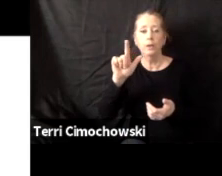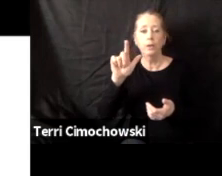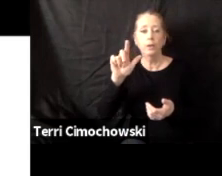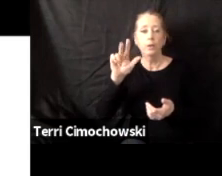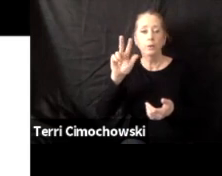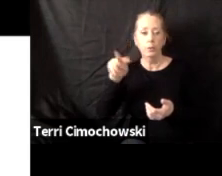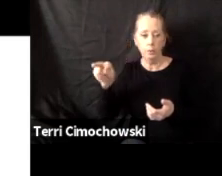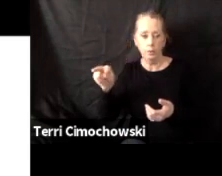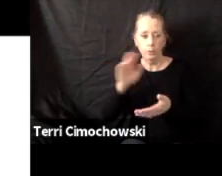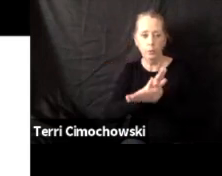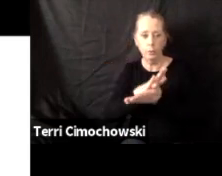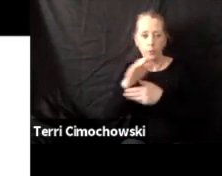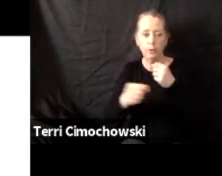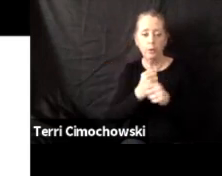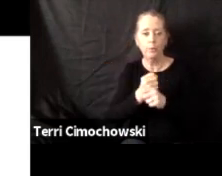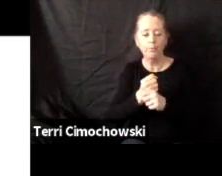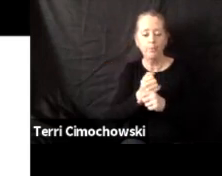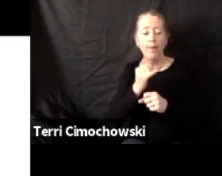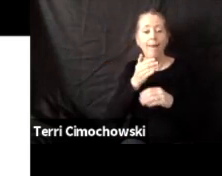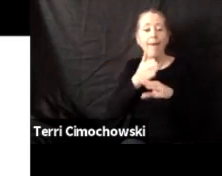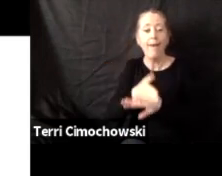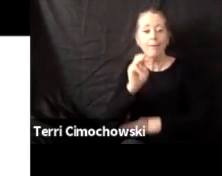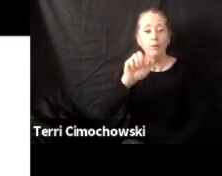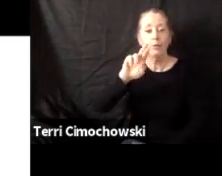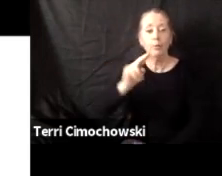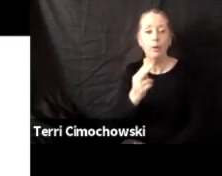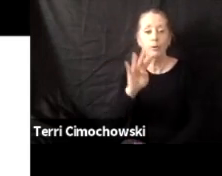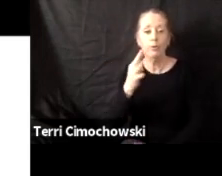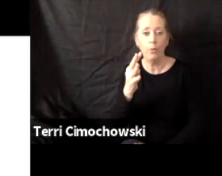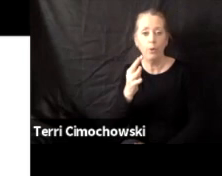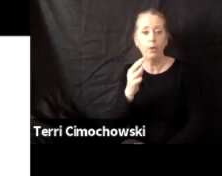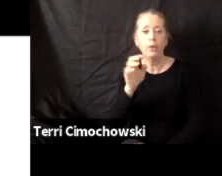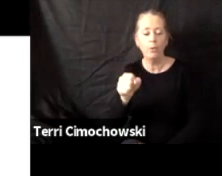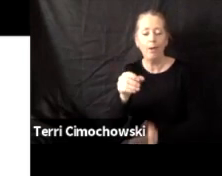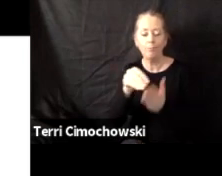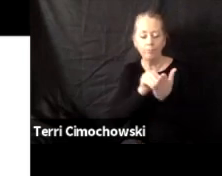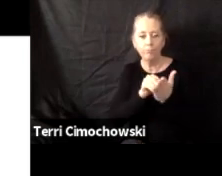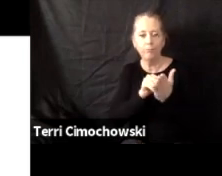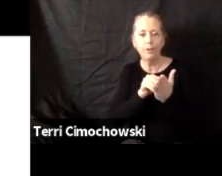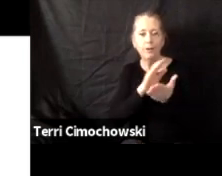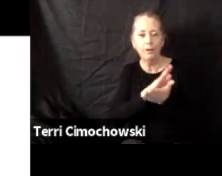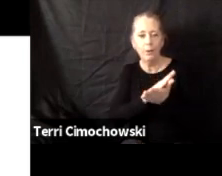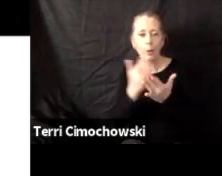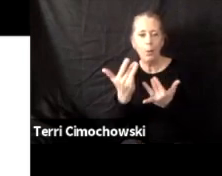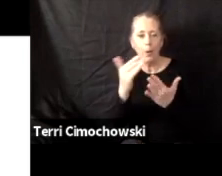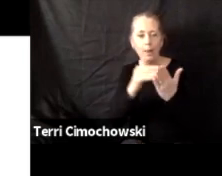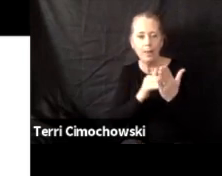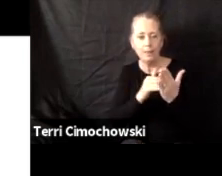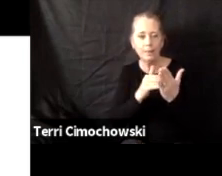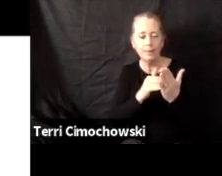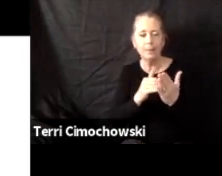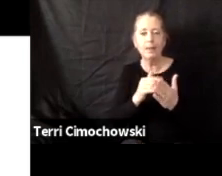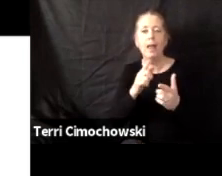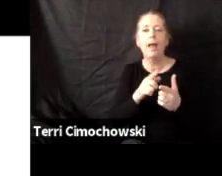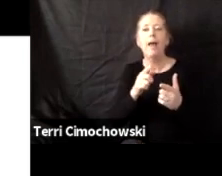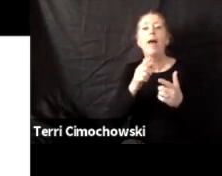after that, you'll still have a form you can fill out if you're interested. That would put you on a waiting list if space is available. Then what we're going to do